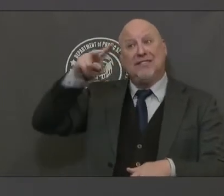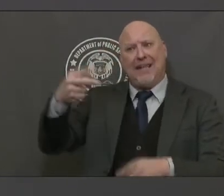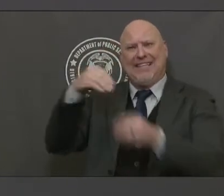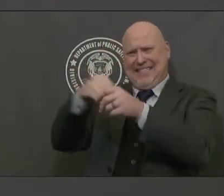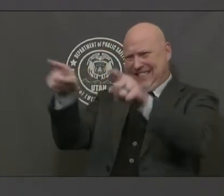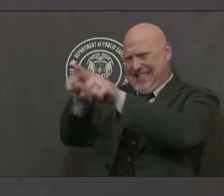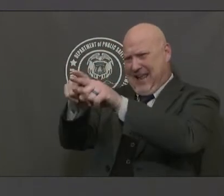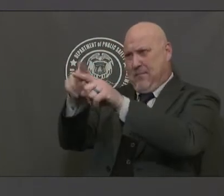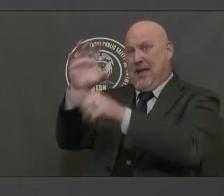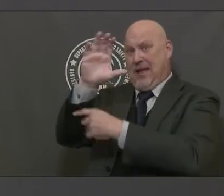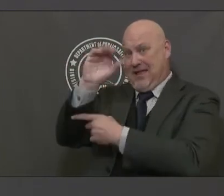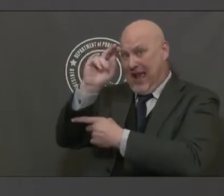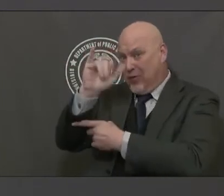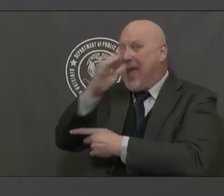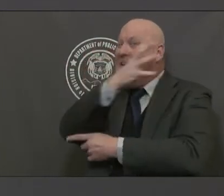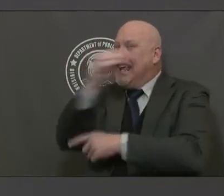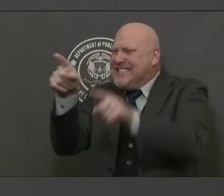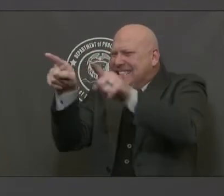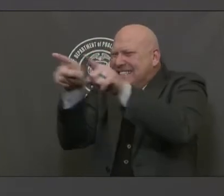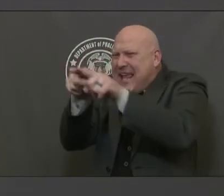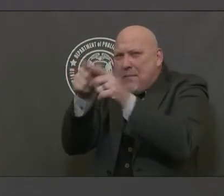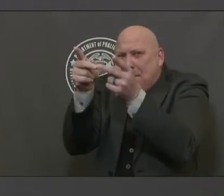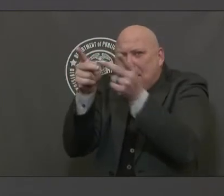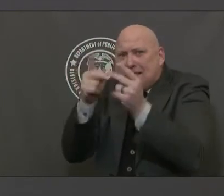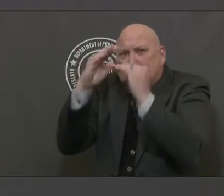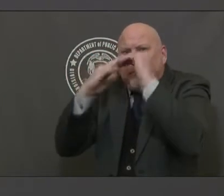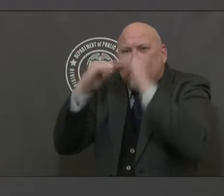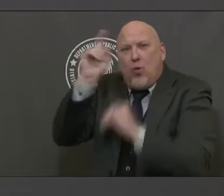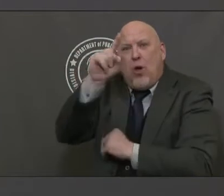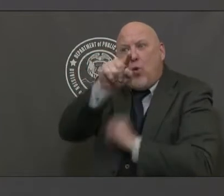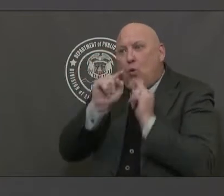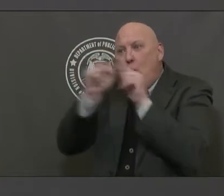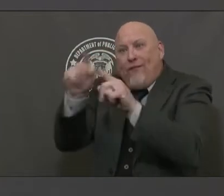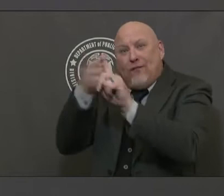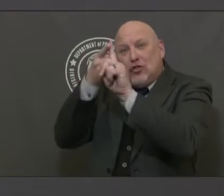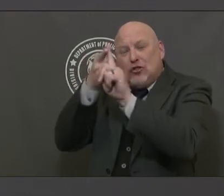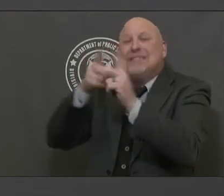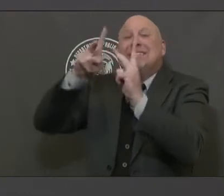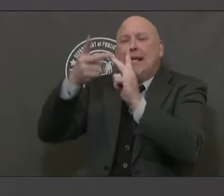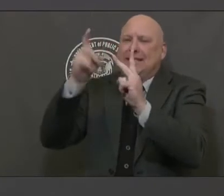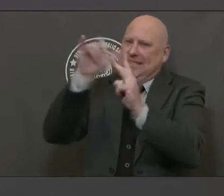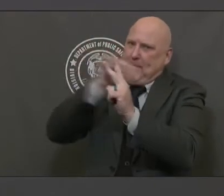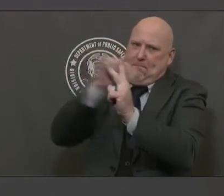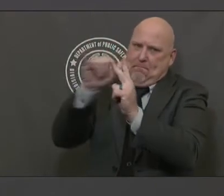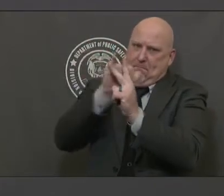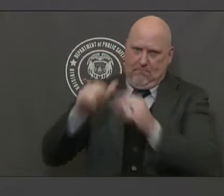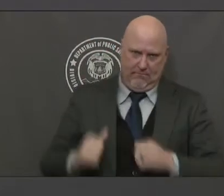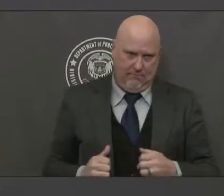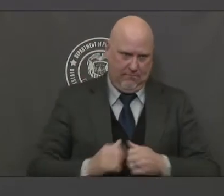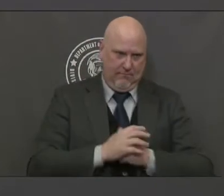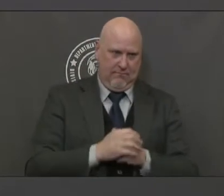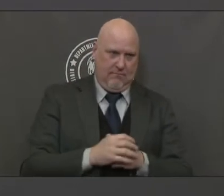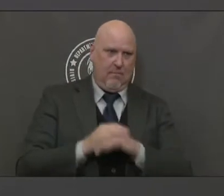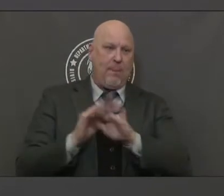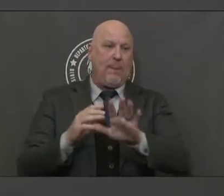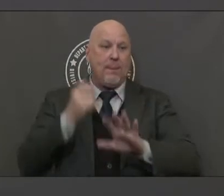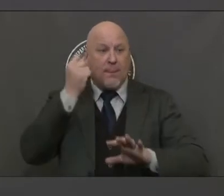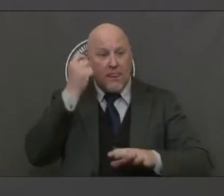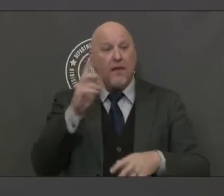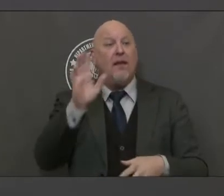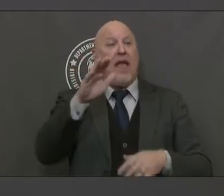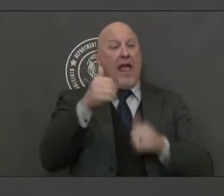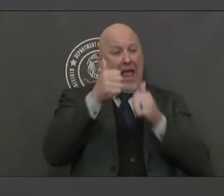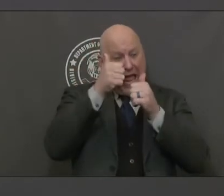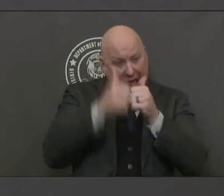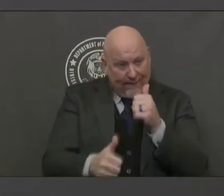a dose. Okay? An appointment to get a vaccine is a dose. So if you cannot make